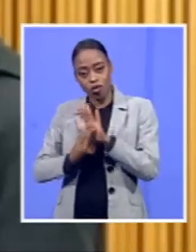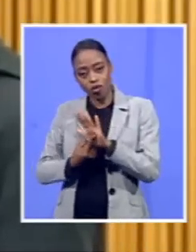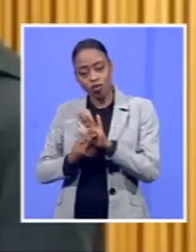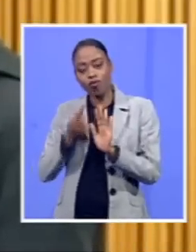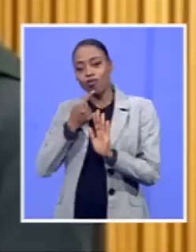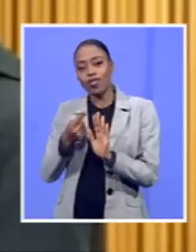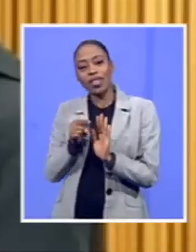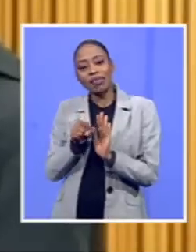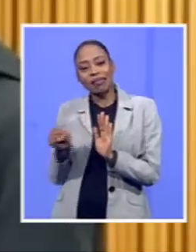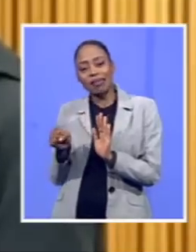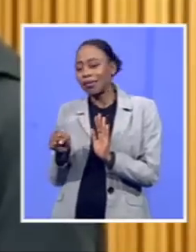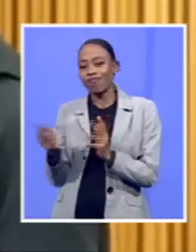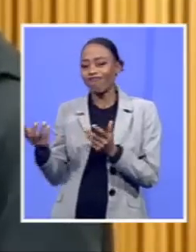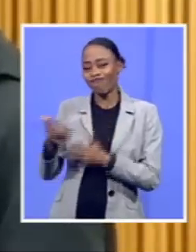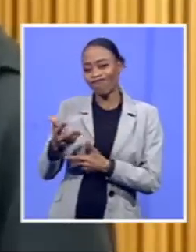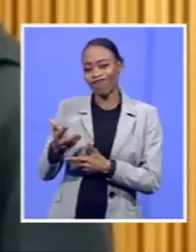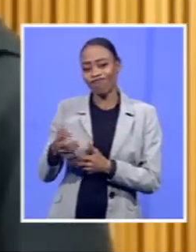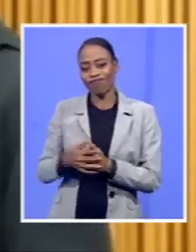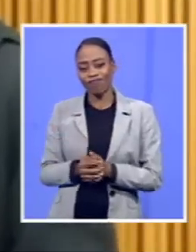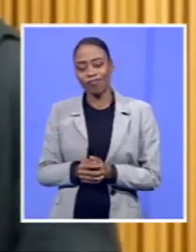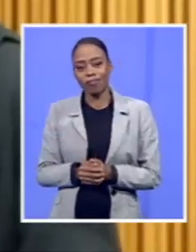be not quite correct.